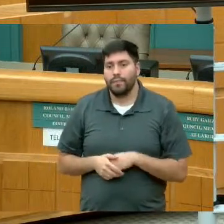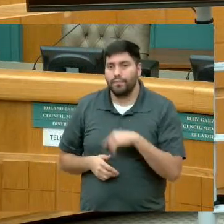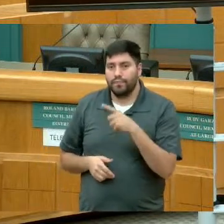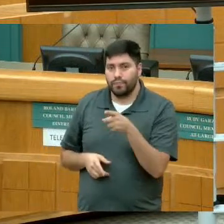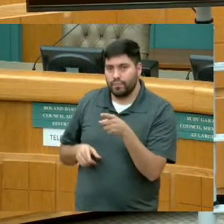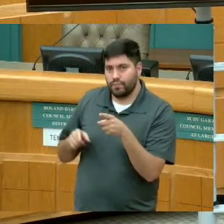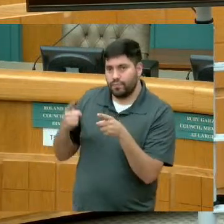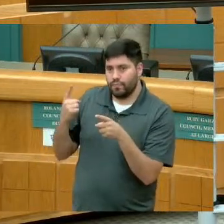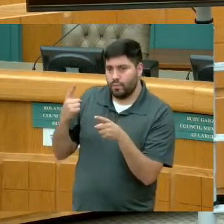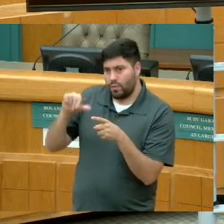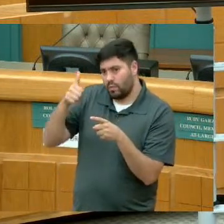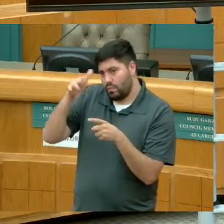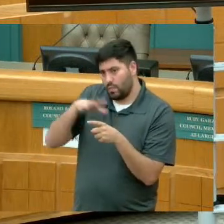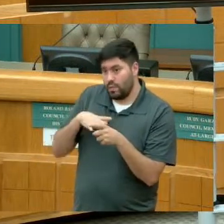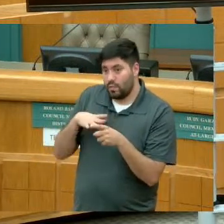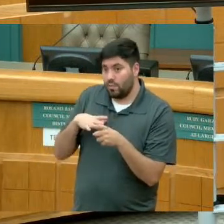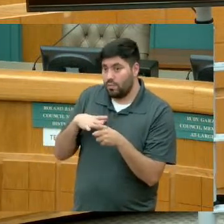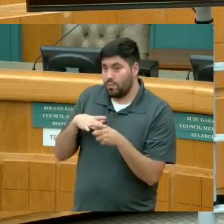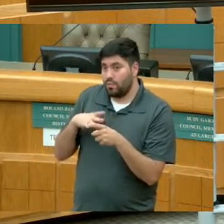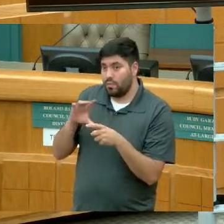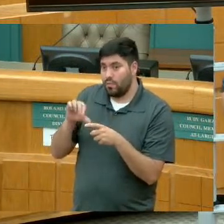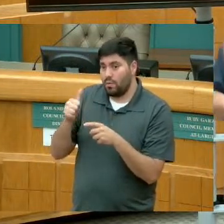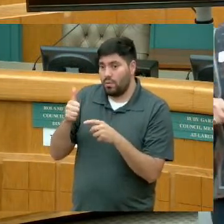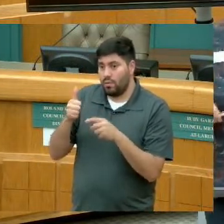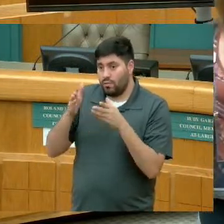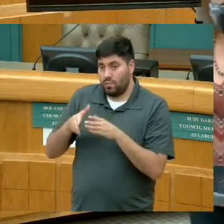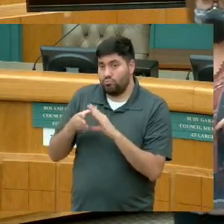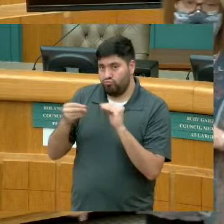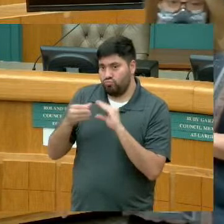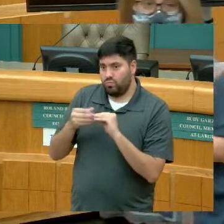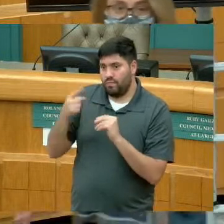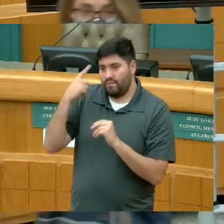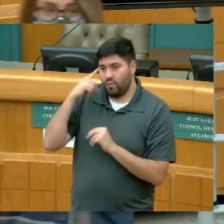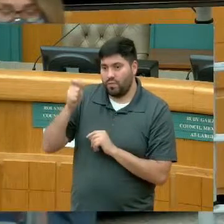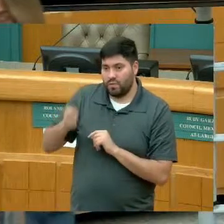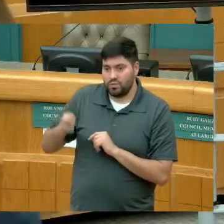This is for the judge. Do I need to use the microphone still?